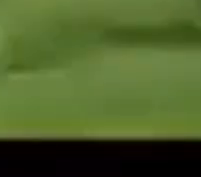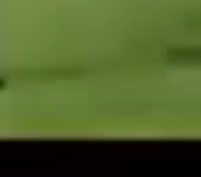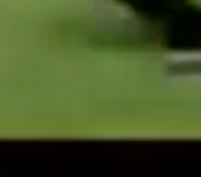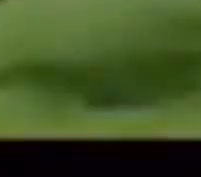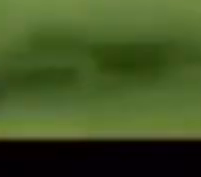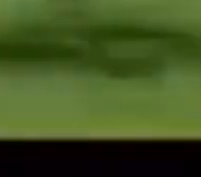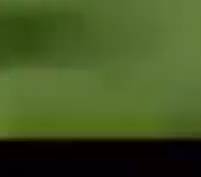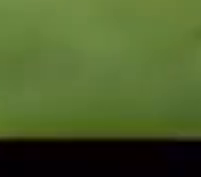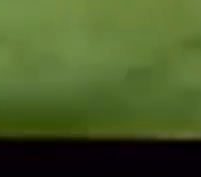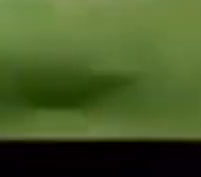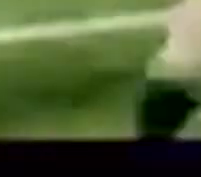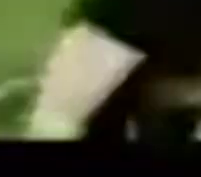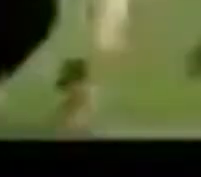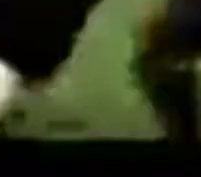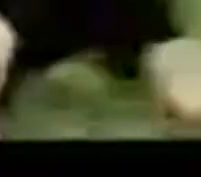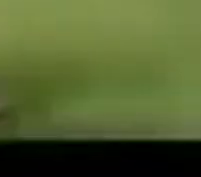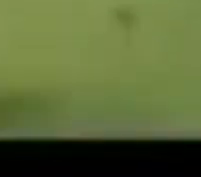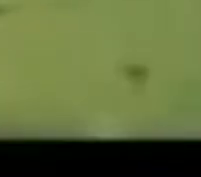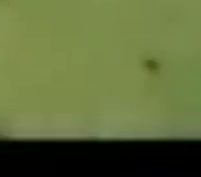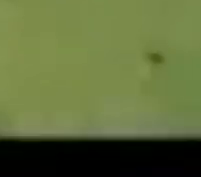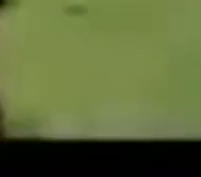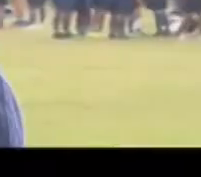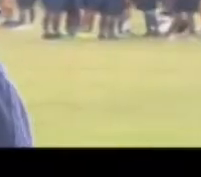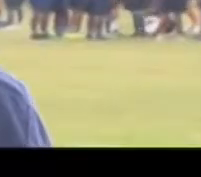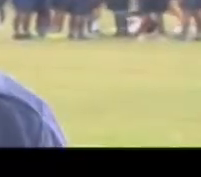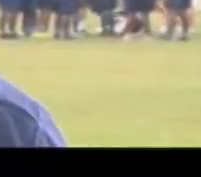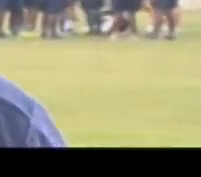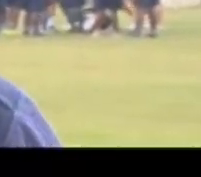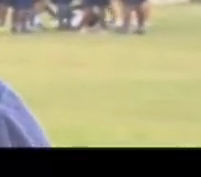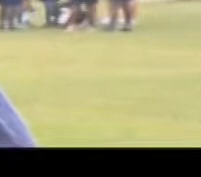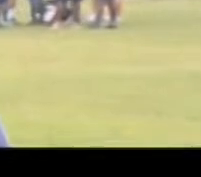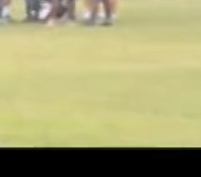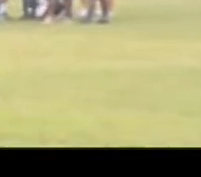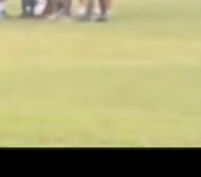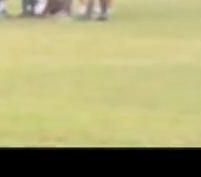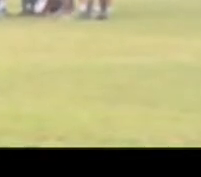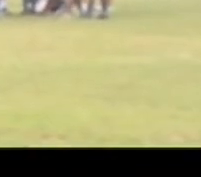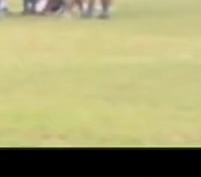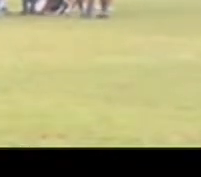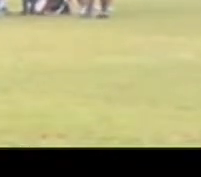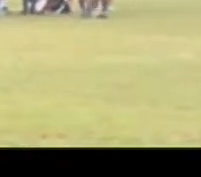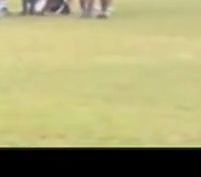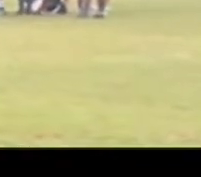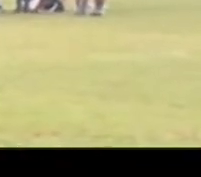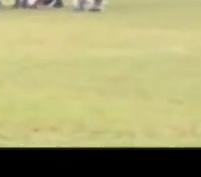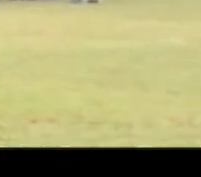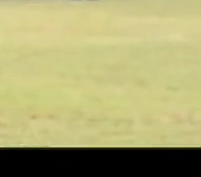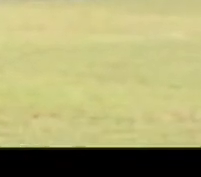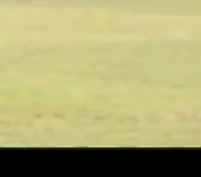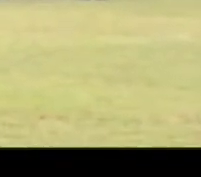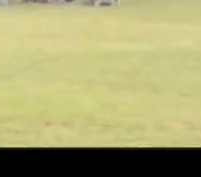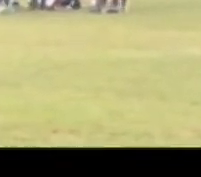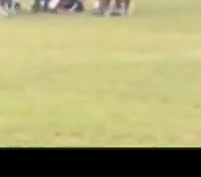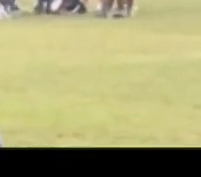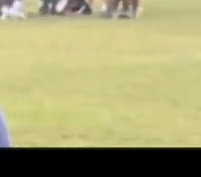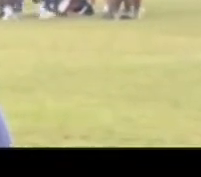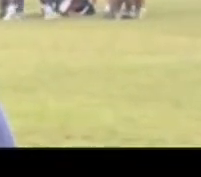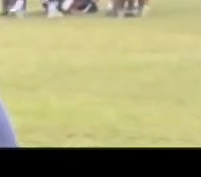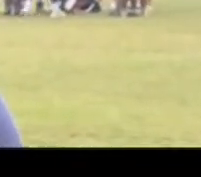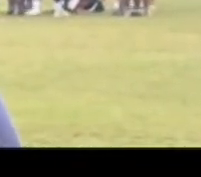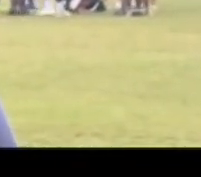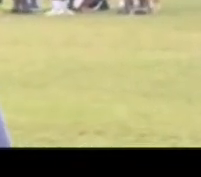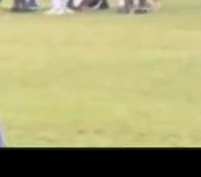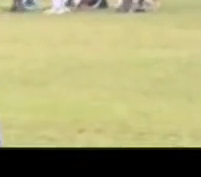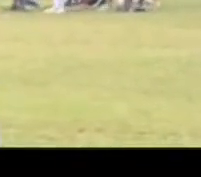day. I was 9 years old, like these kids here. I was washing my school uniform in 1997.